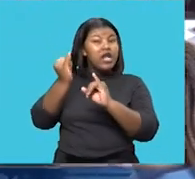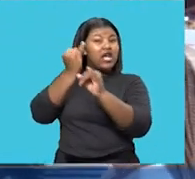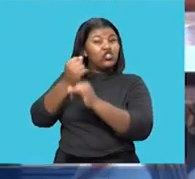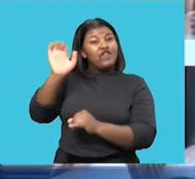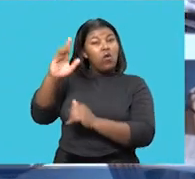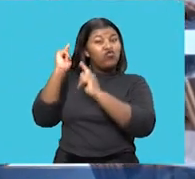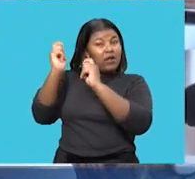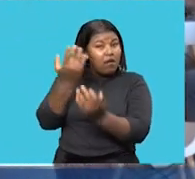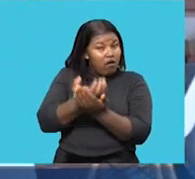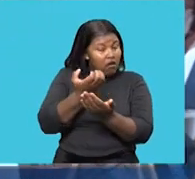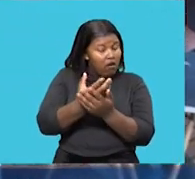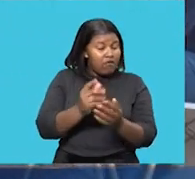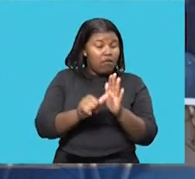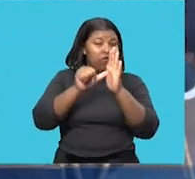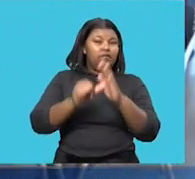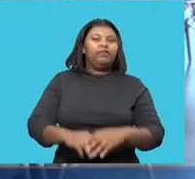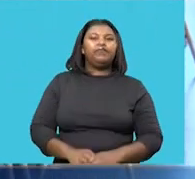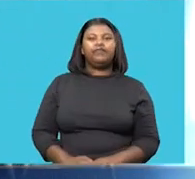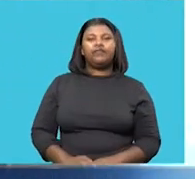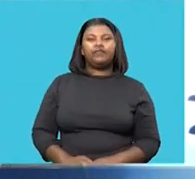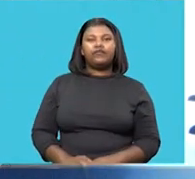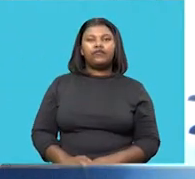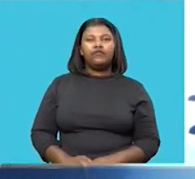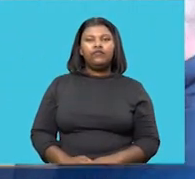in South Africa's economy.